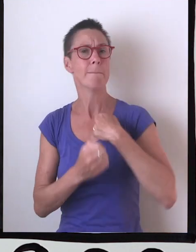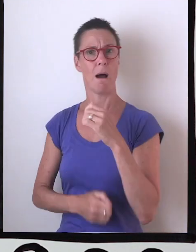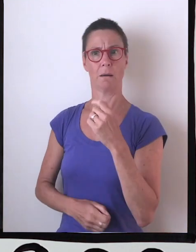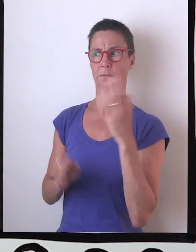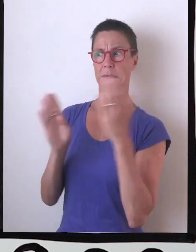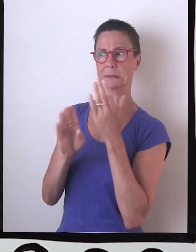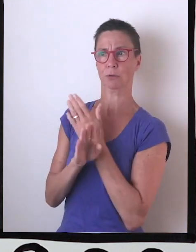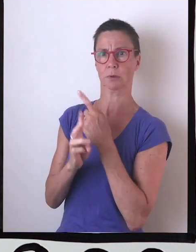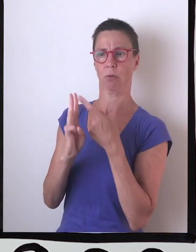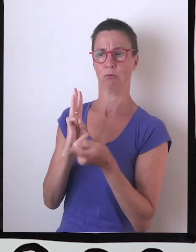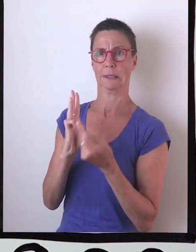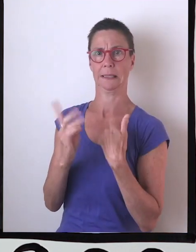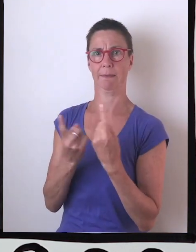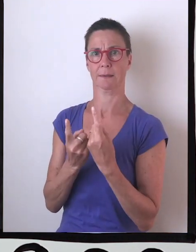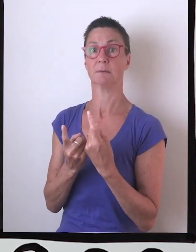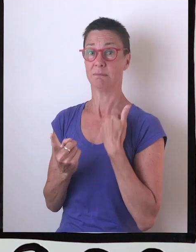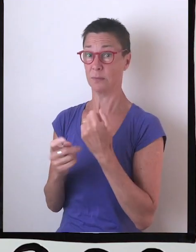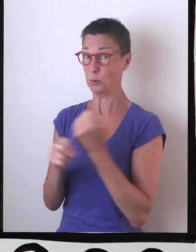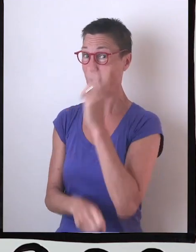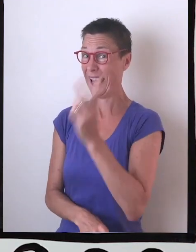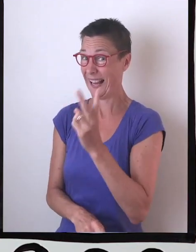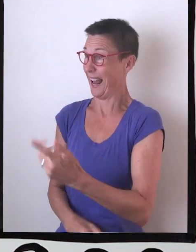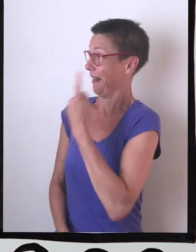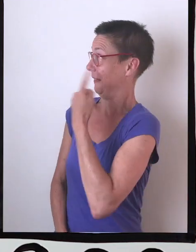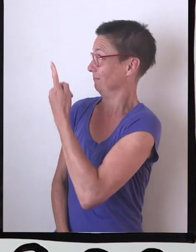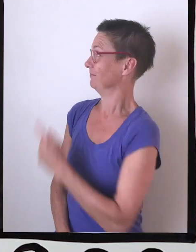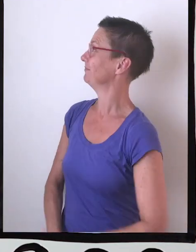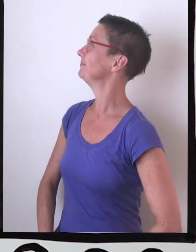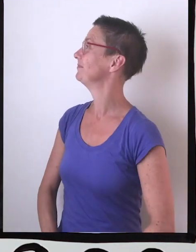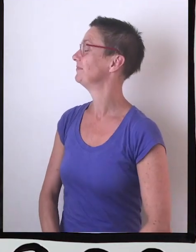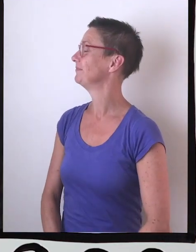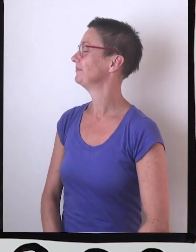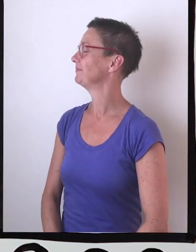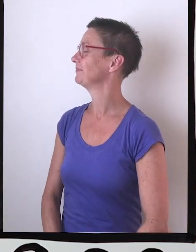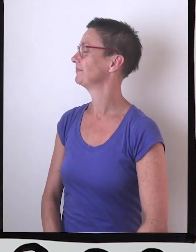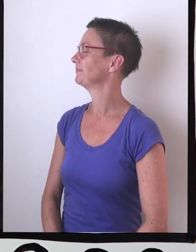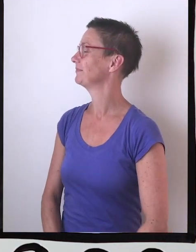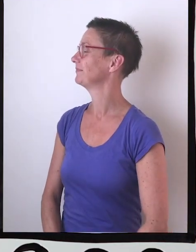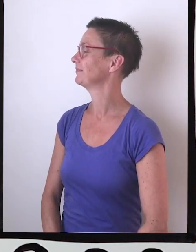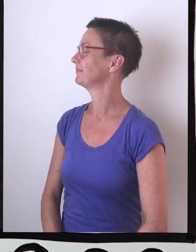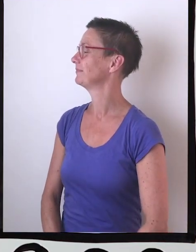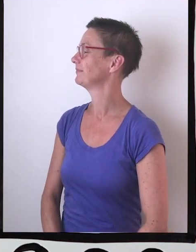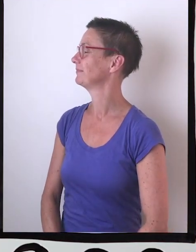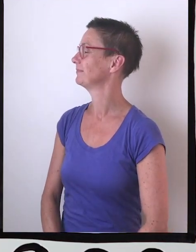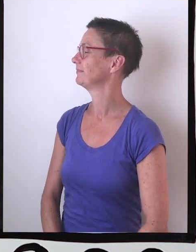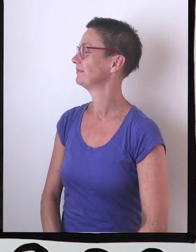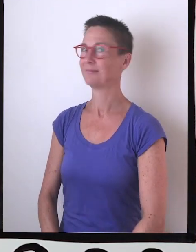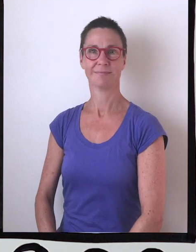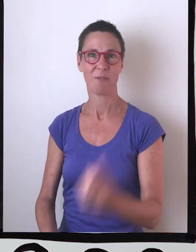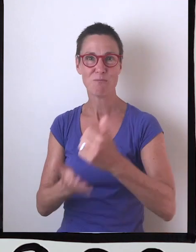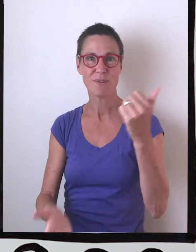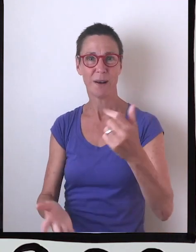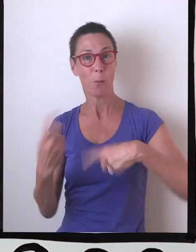our secret handshake. Great. Well, let's finish off by doing it one more time. Are you ready? Mm-hmm.